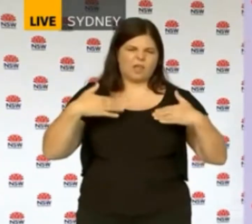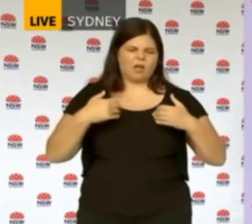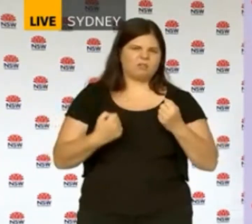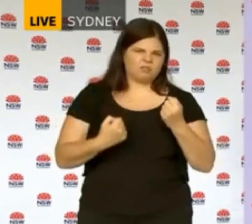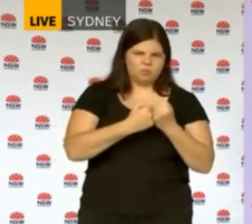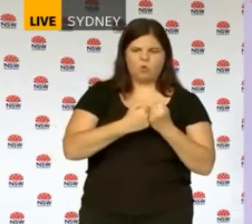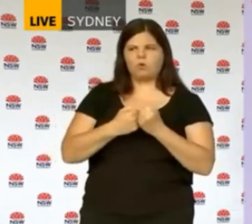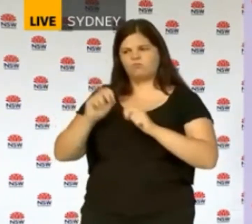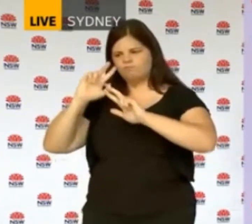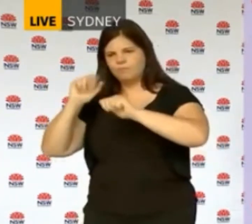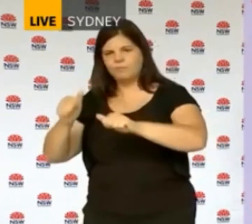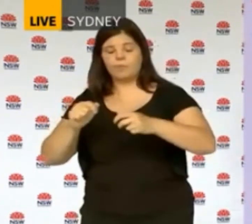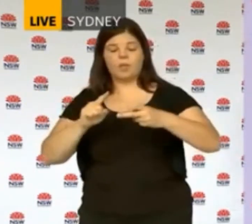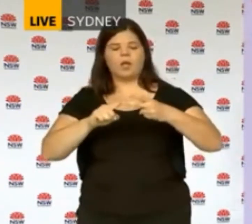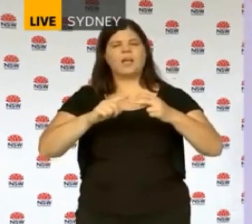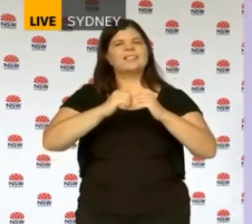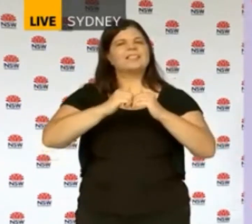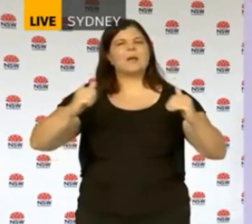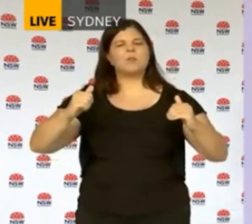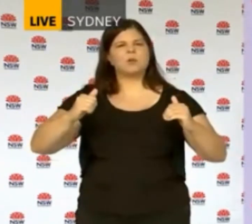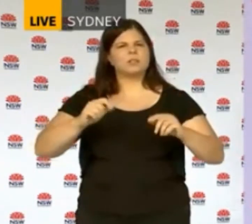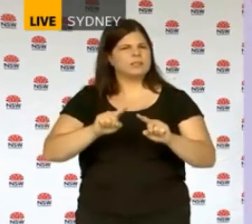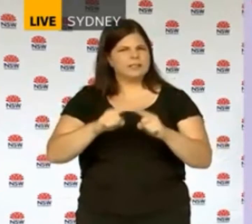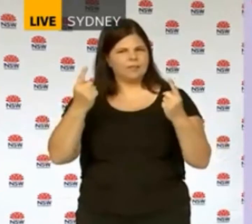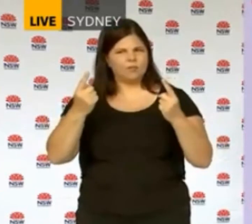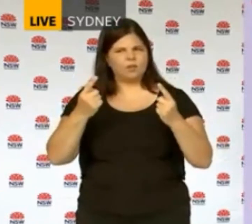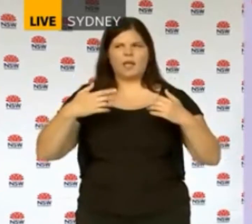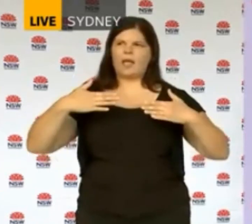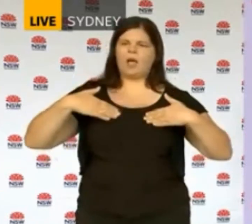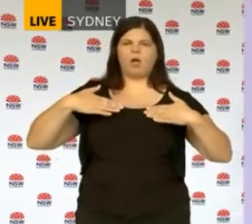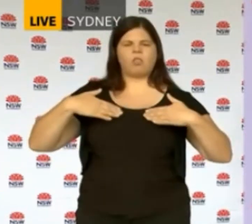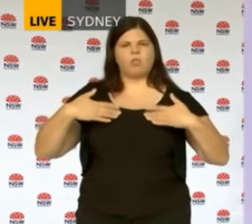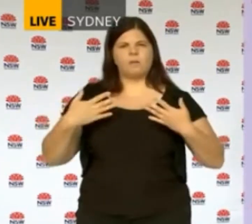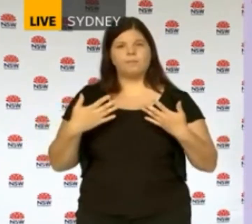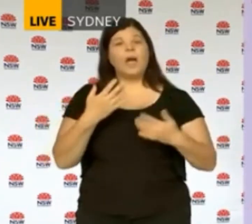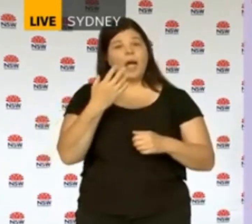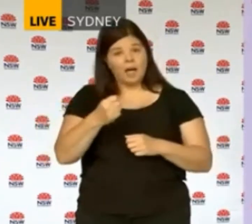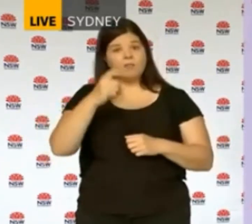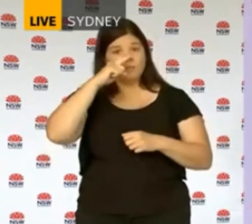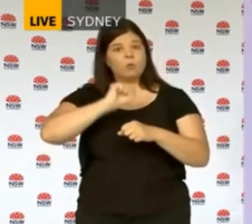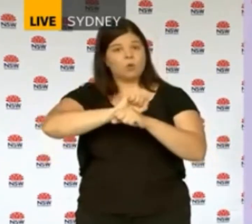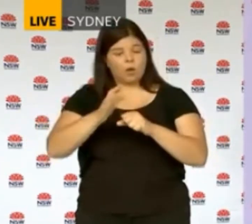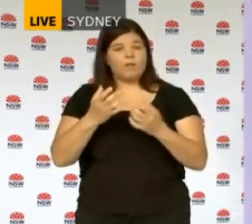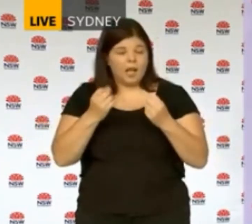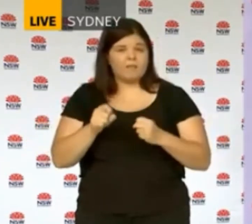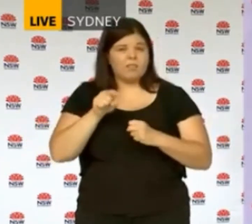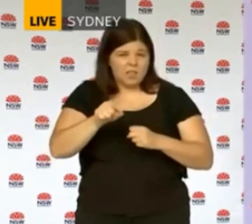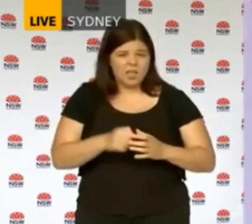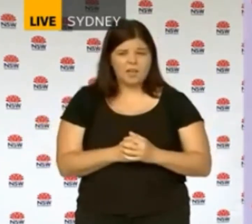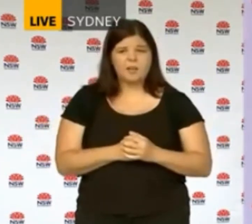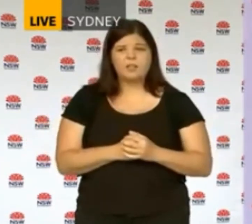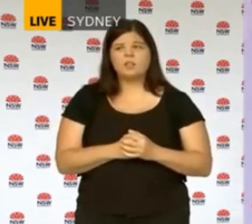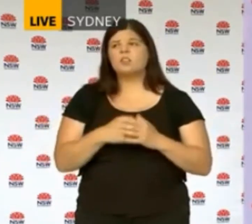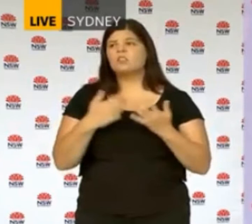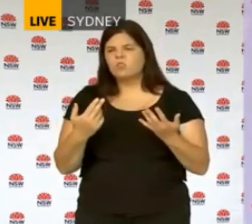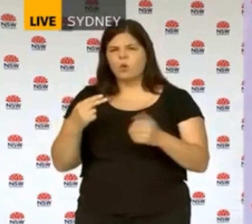a separate special health accommodation. That special health accommodation has positive cases, so when cases become positive in the